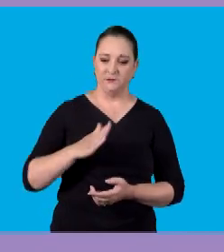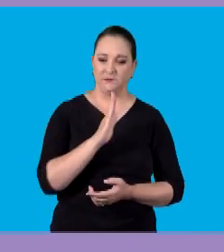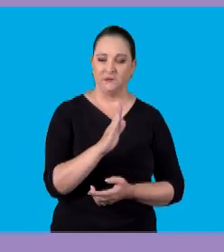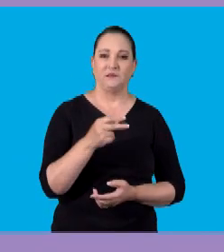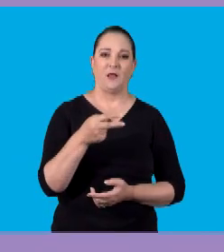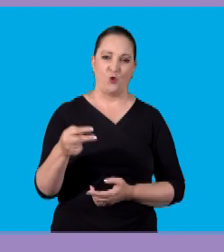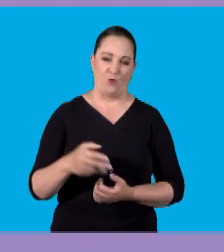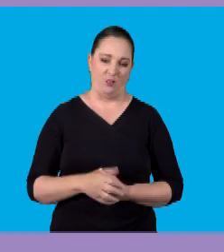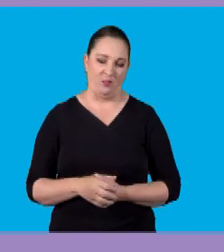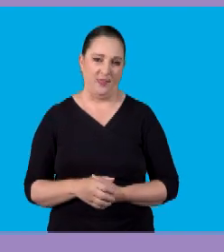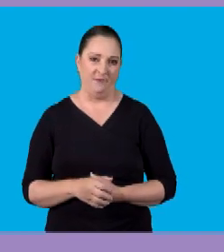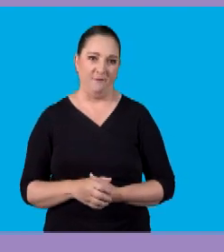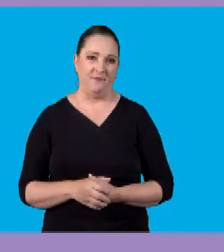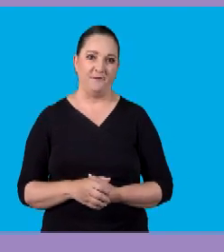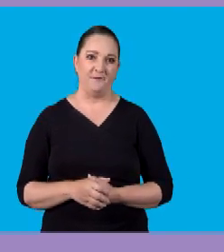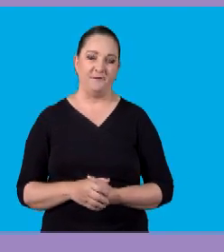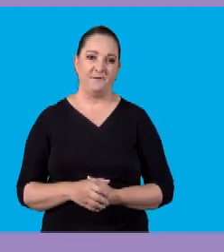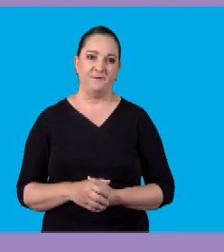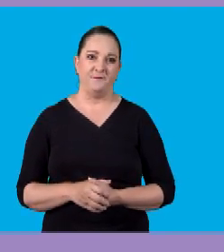are equal.